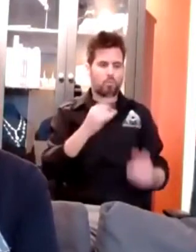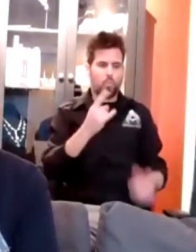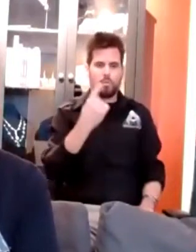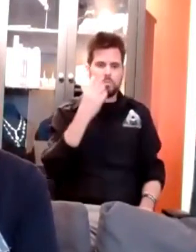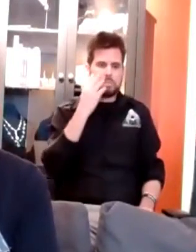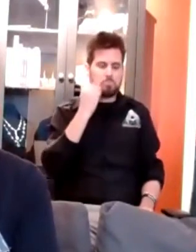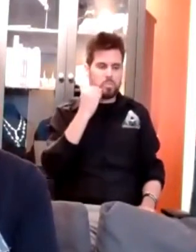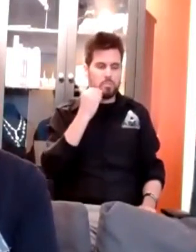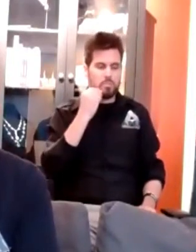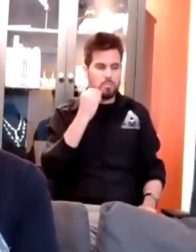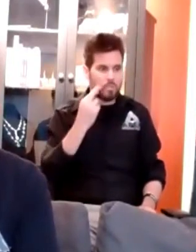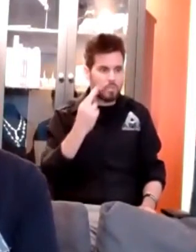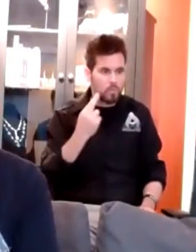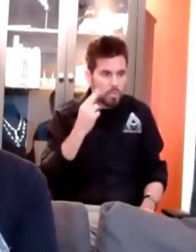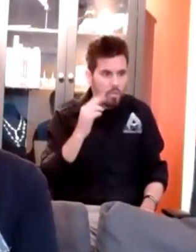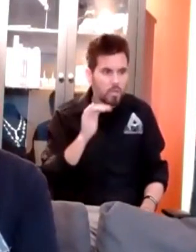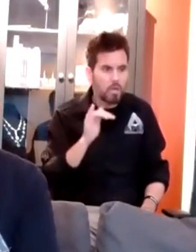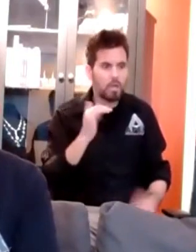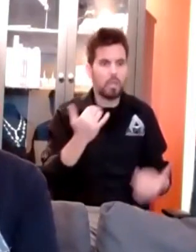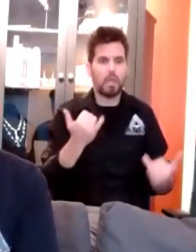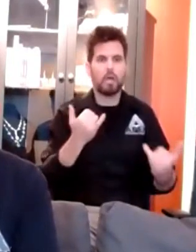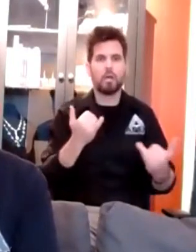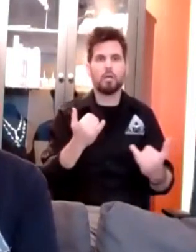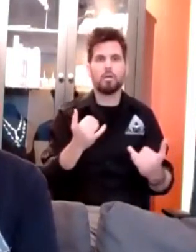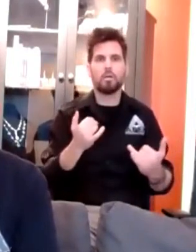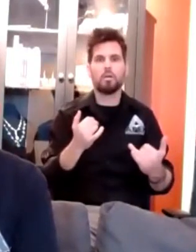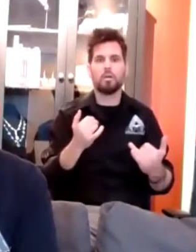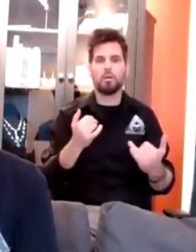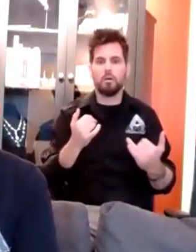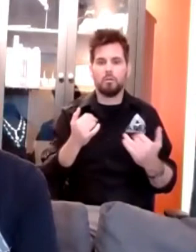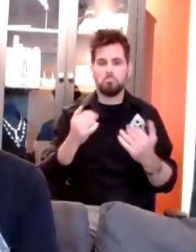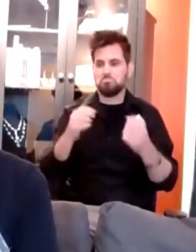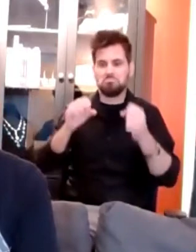never imagined he would just run straight in there.